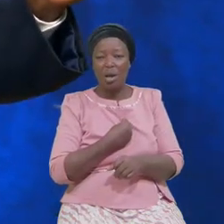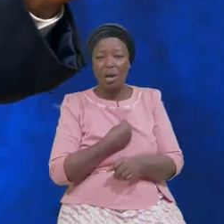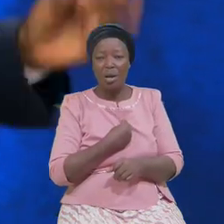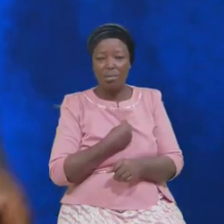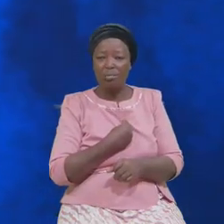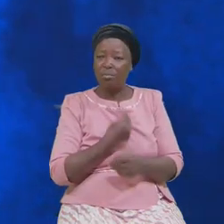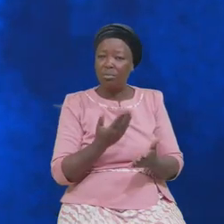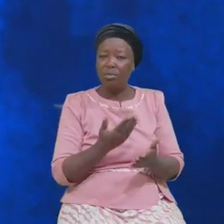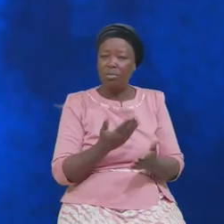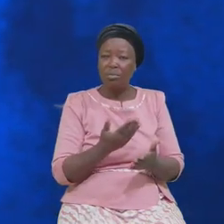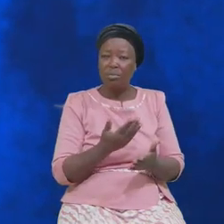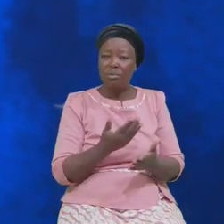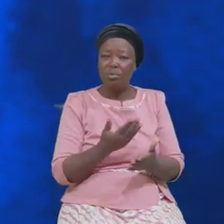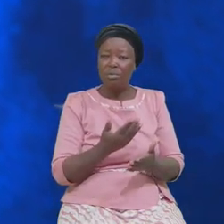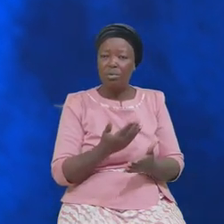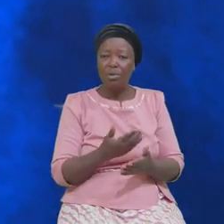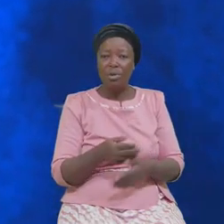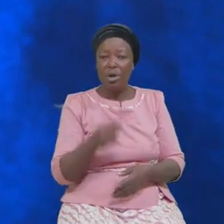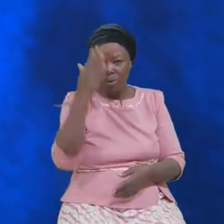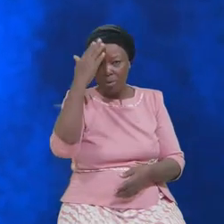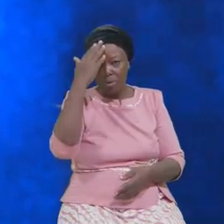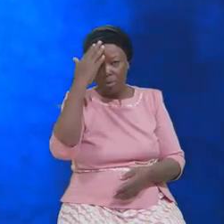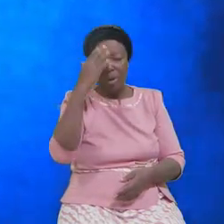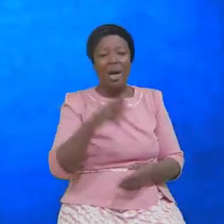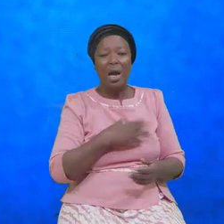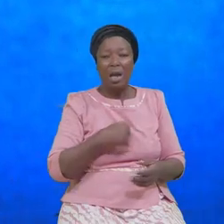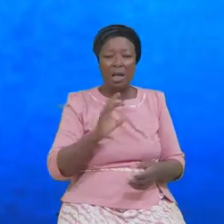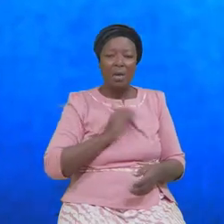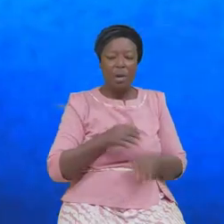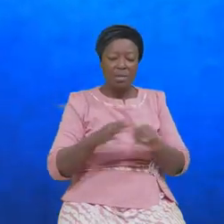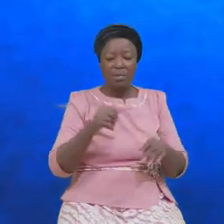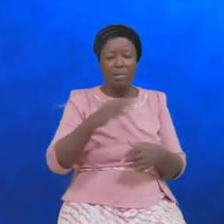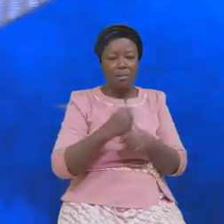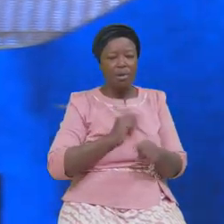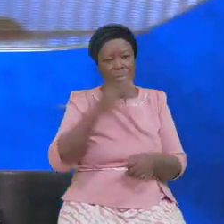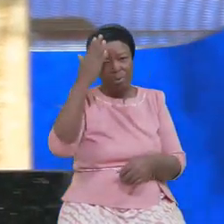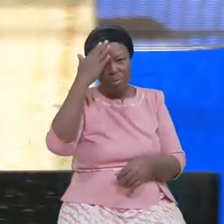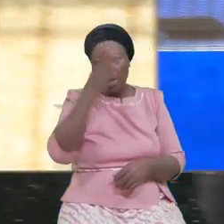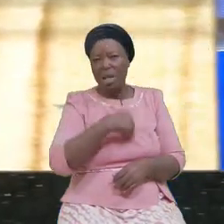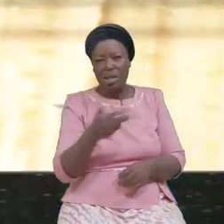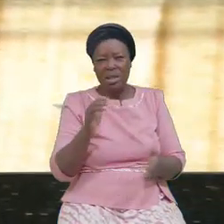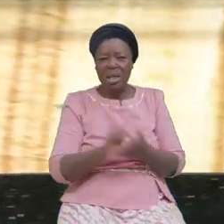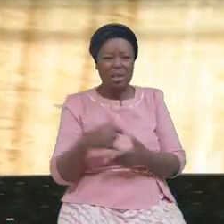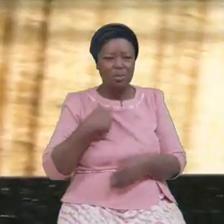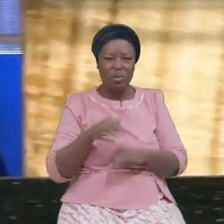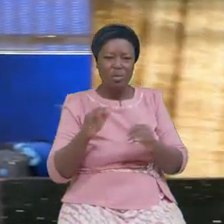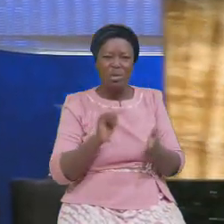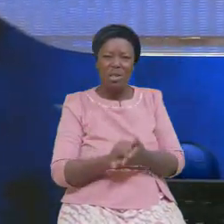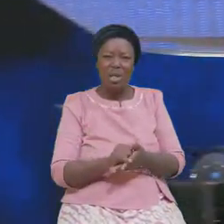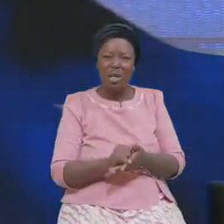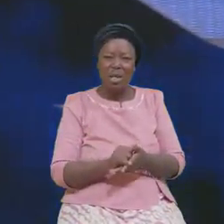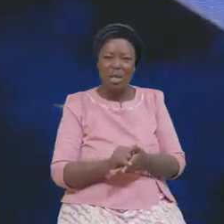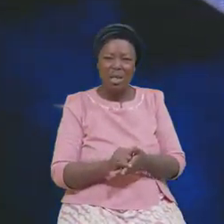activities make us known. Anything we do that lacks love,